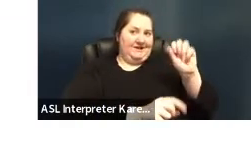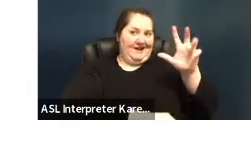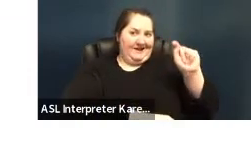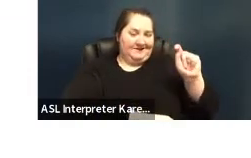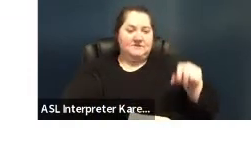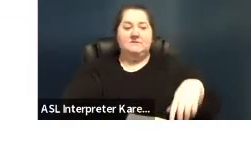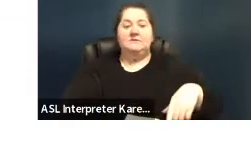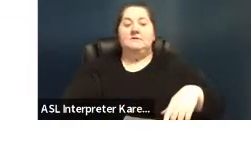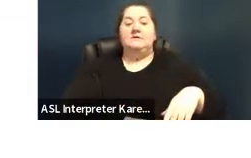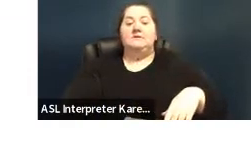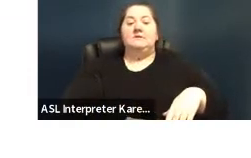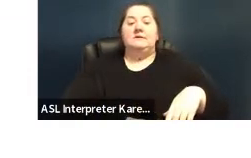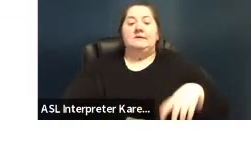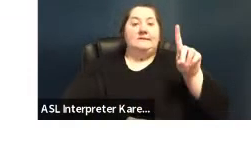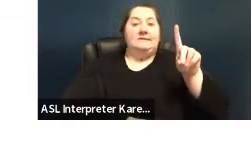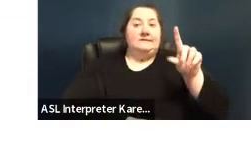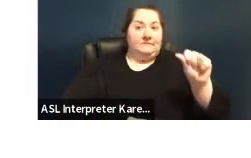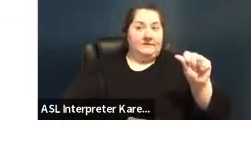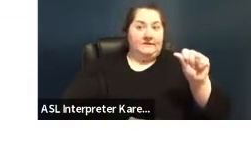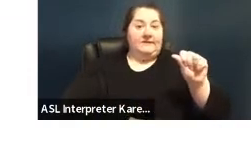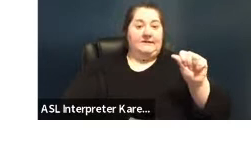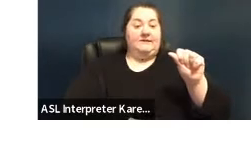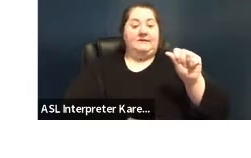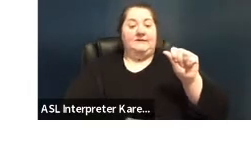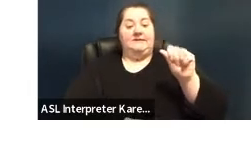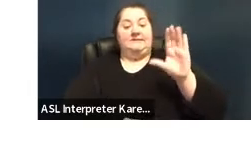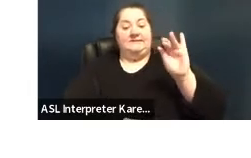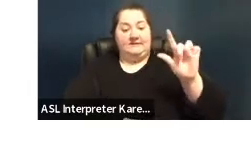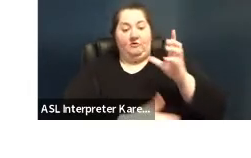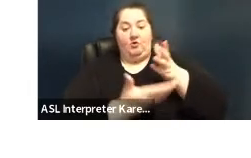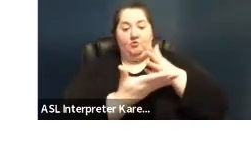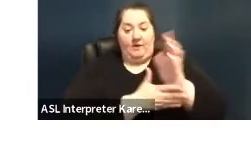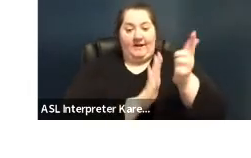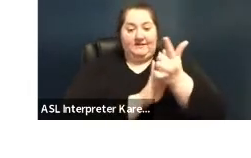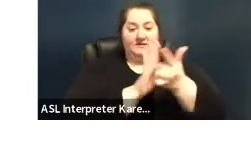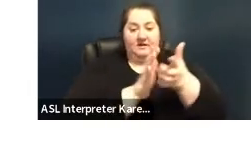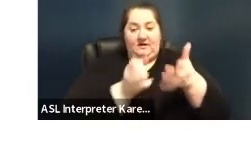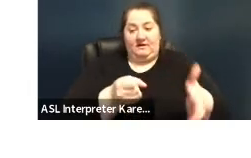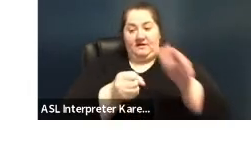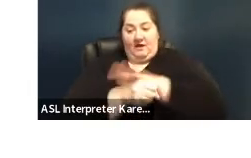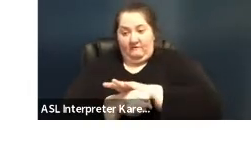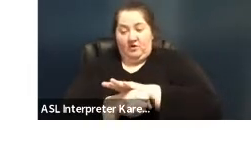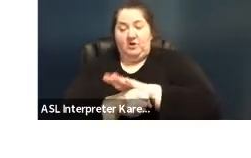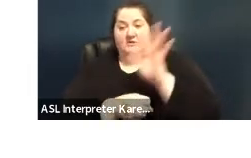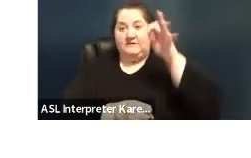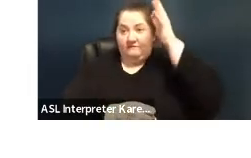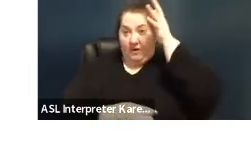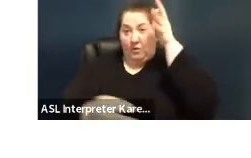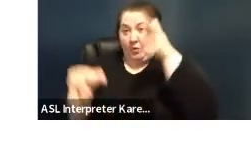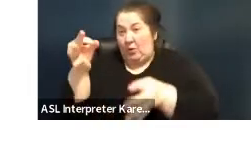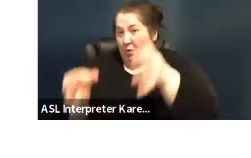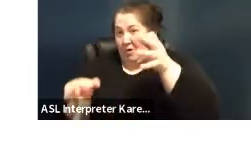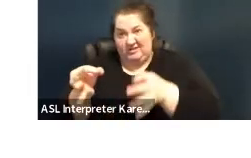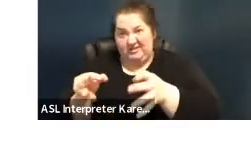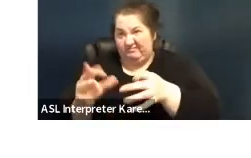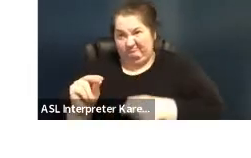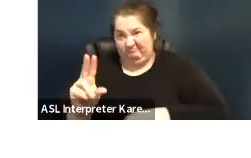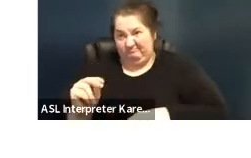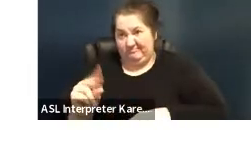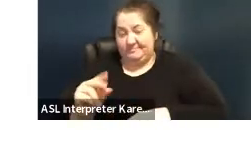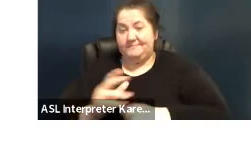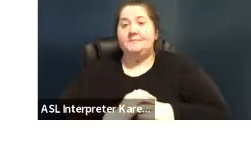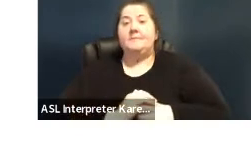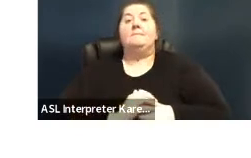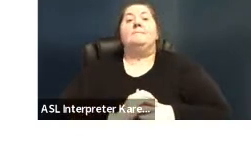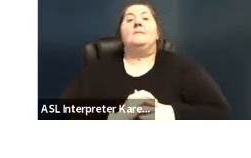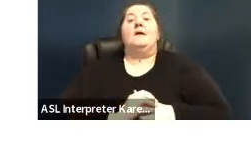disability-related civil rights law that covers the federal judiciary, federal courts. Now, our